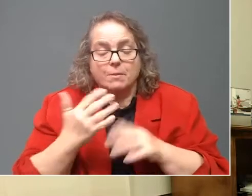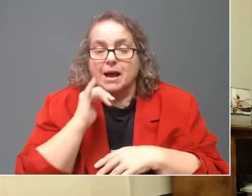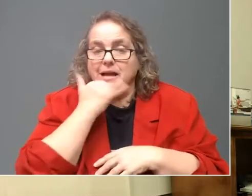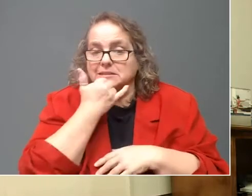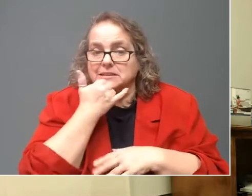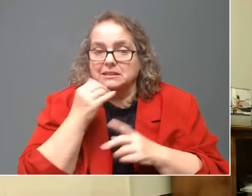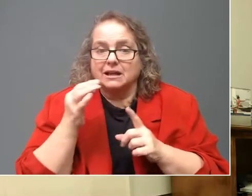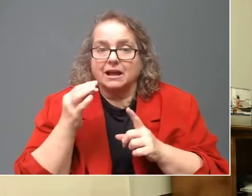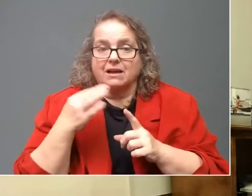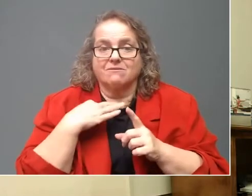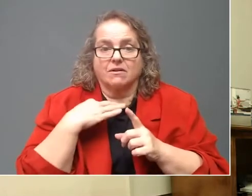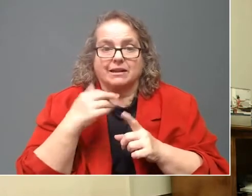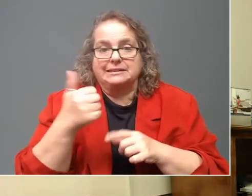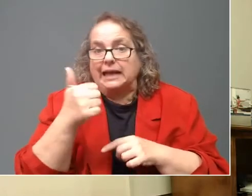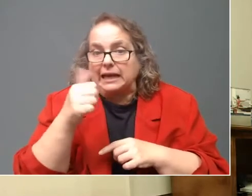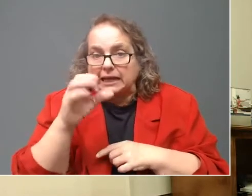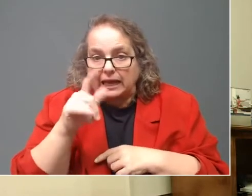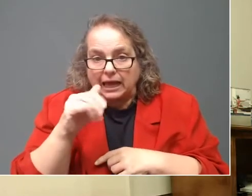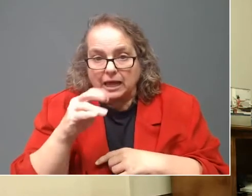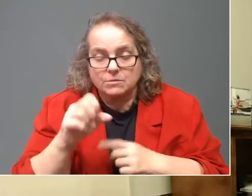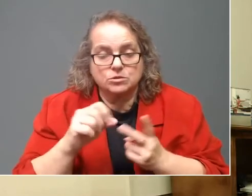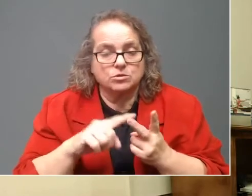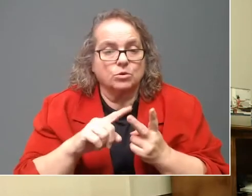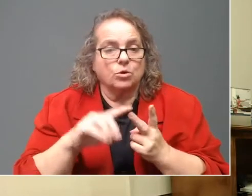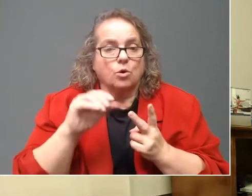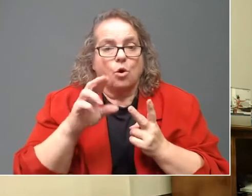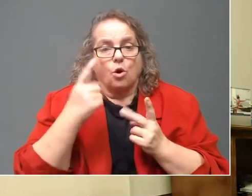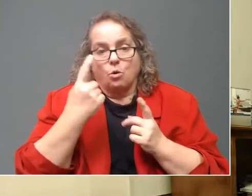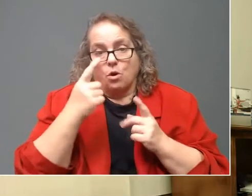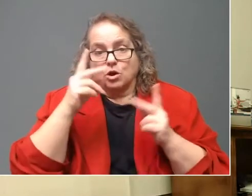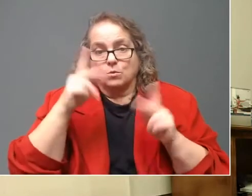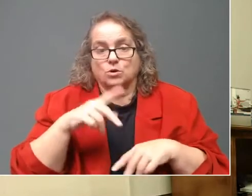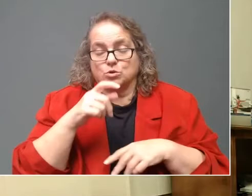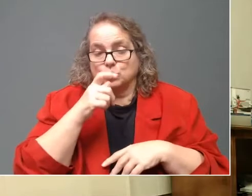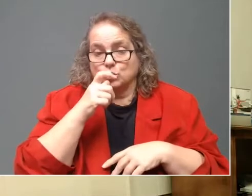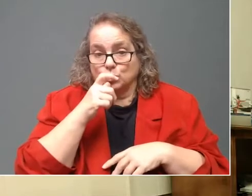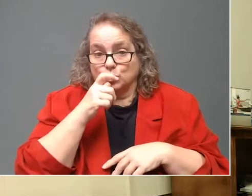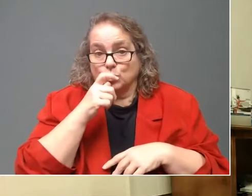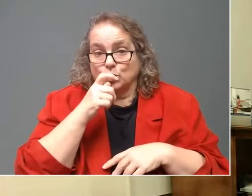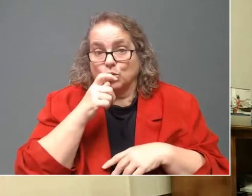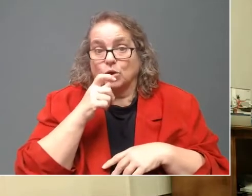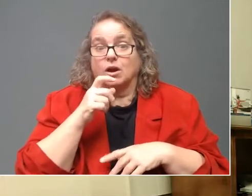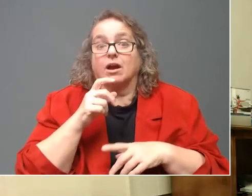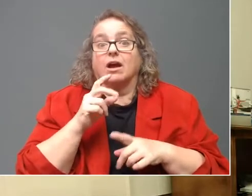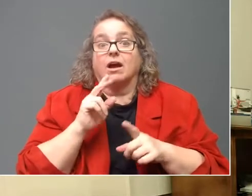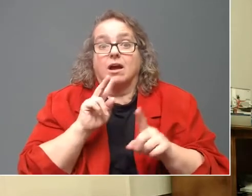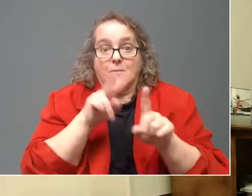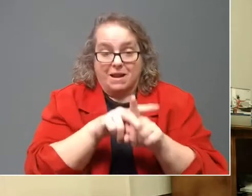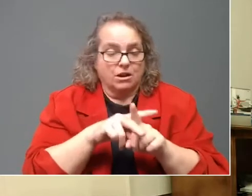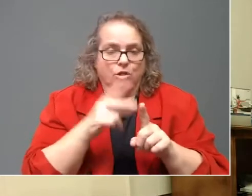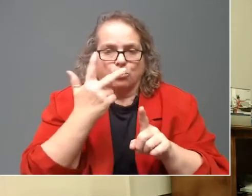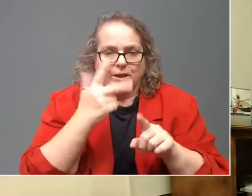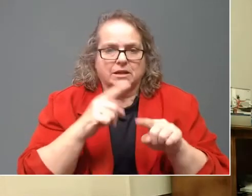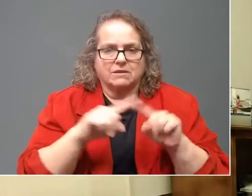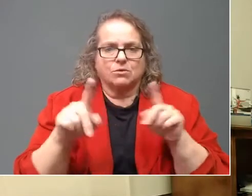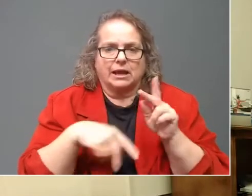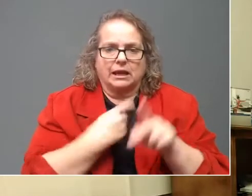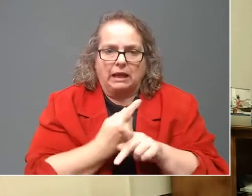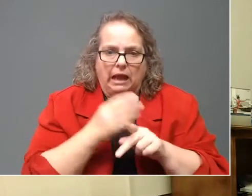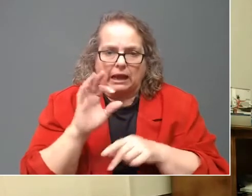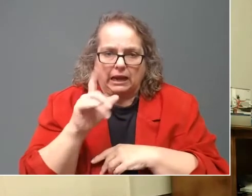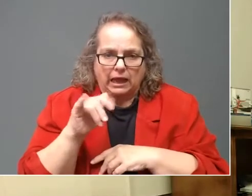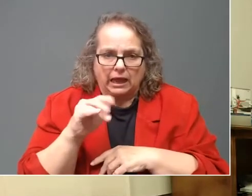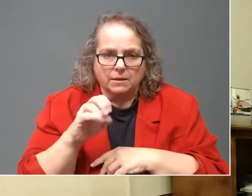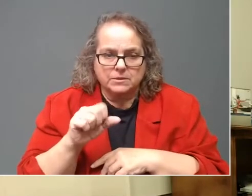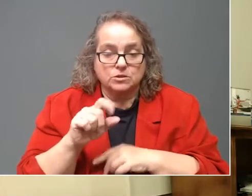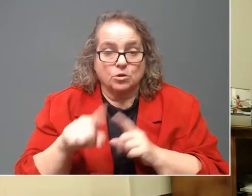10 claims, or you could have one person who correctly filed 3 different types of claims. So when you